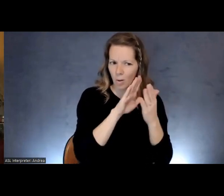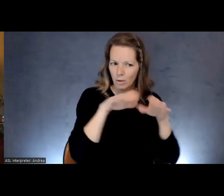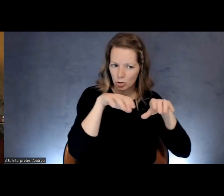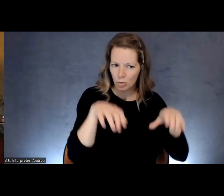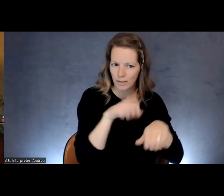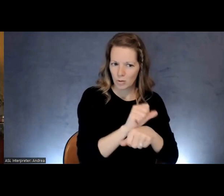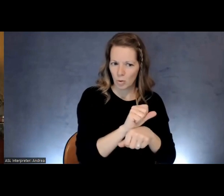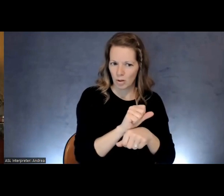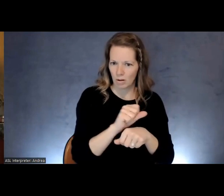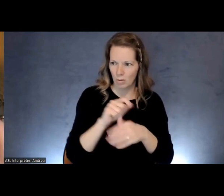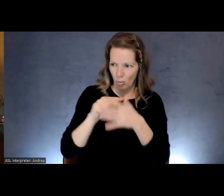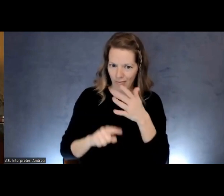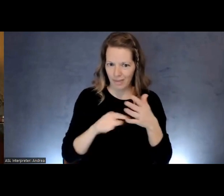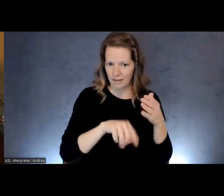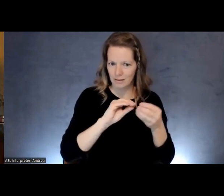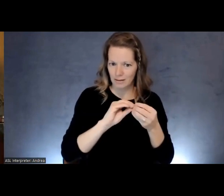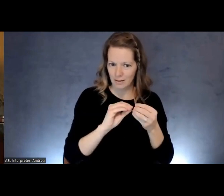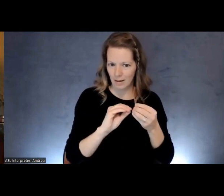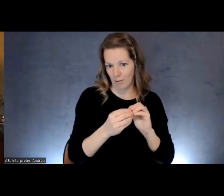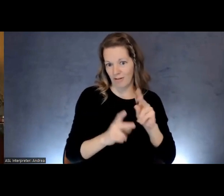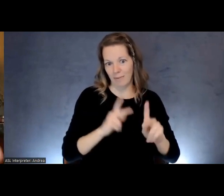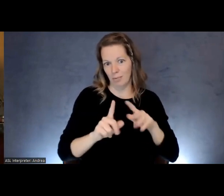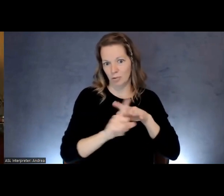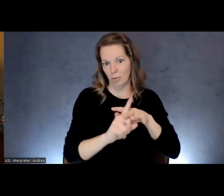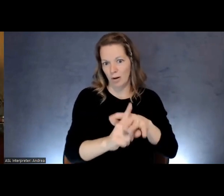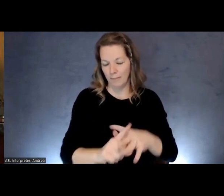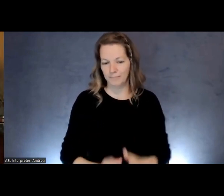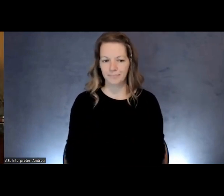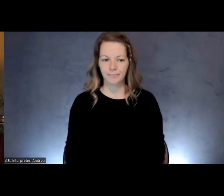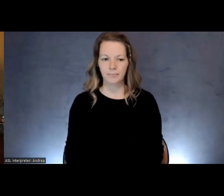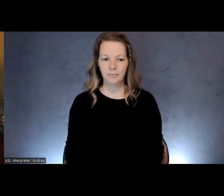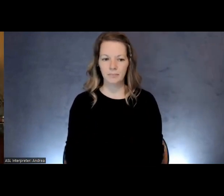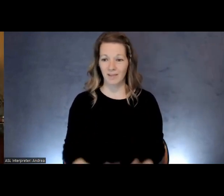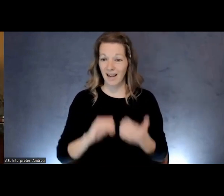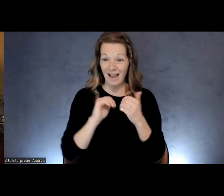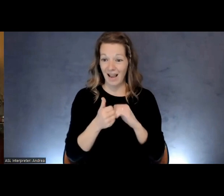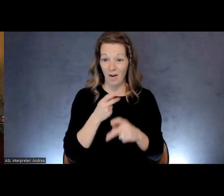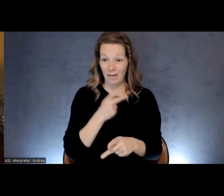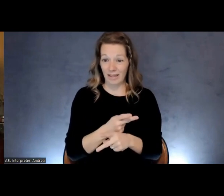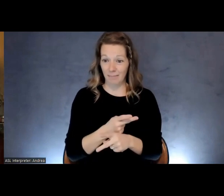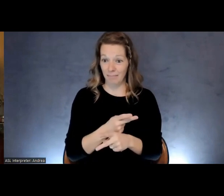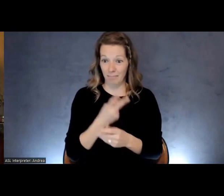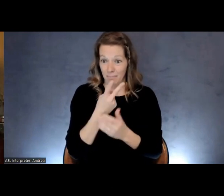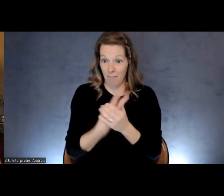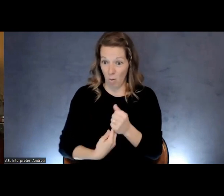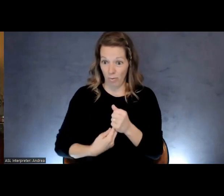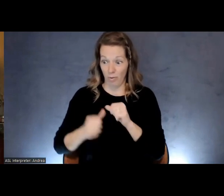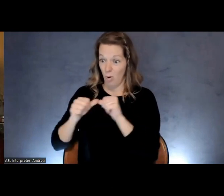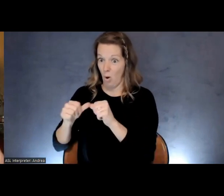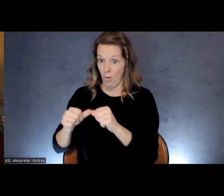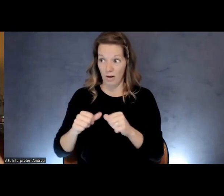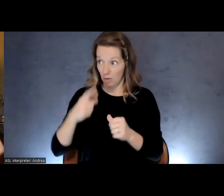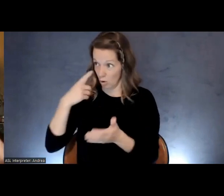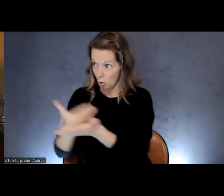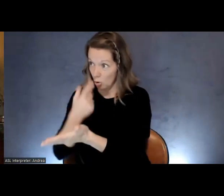these numbers and with the numbers of people showing up? And how do we hold these two tensions? How do we actually address